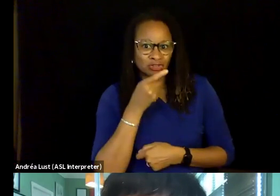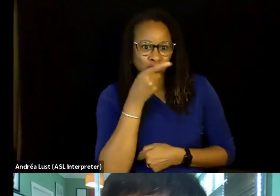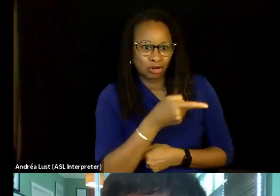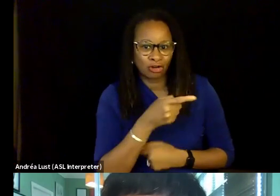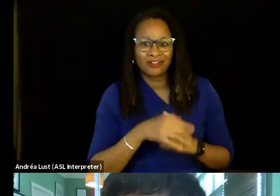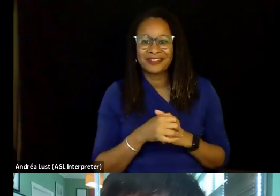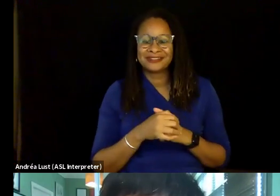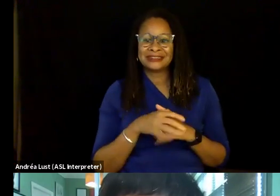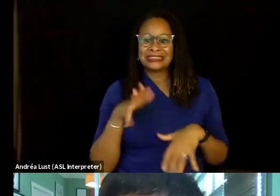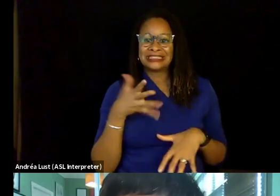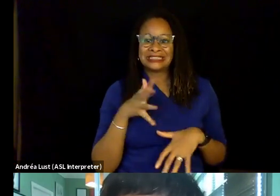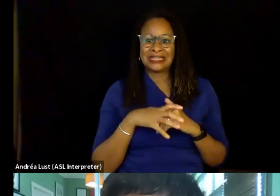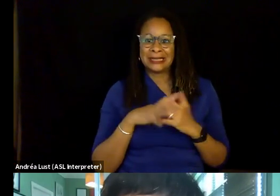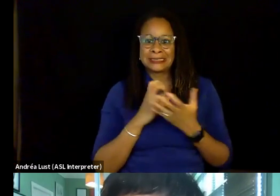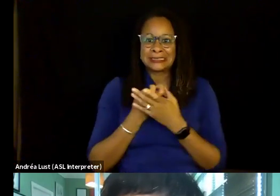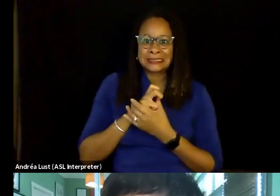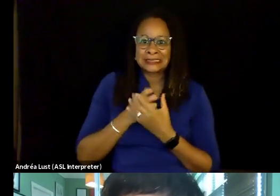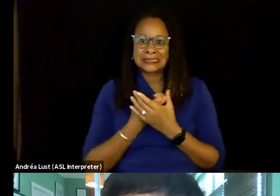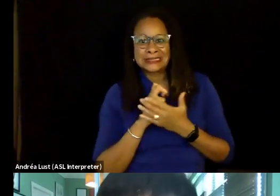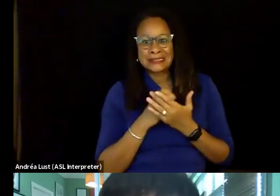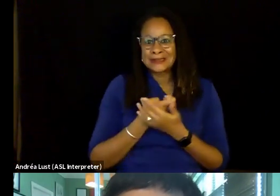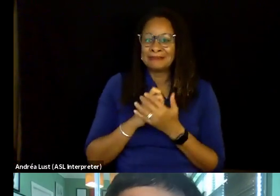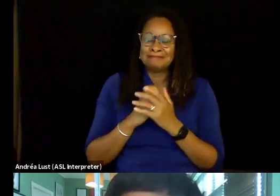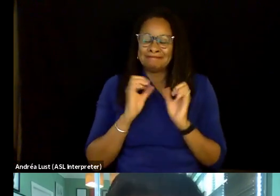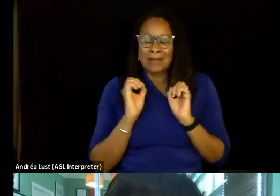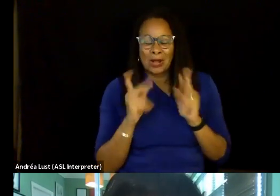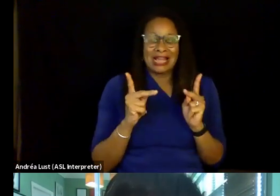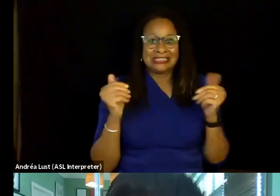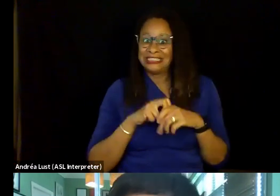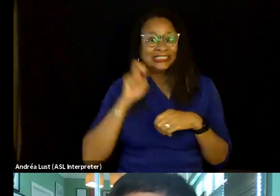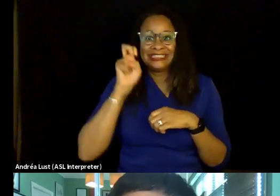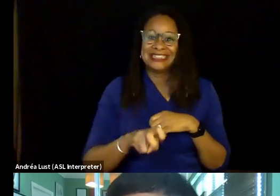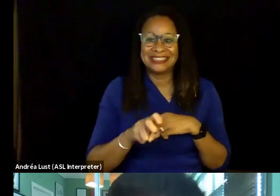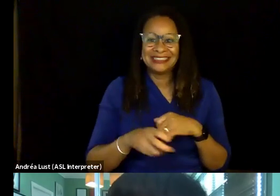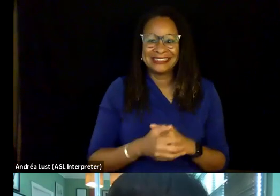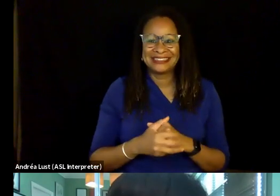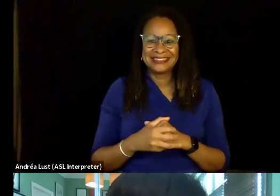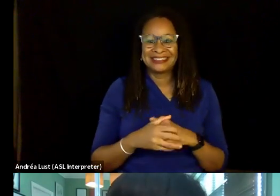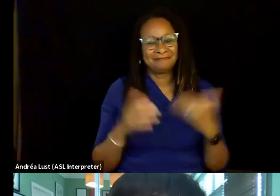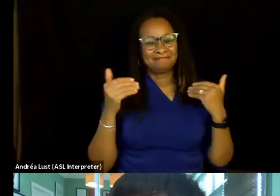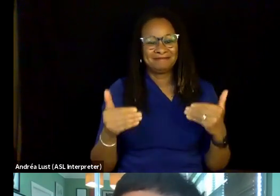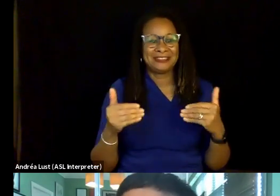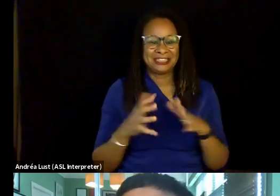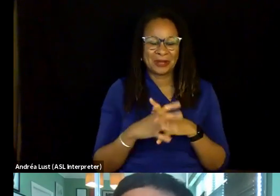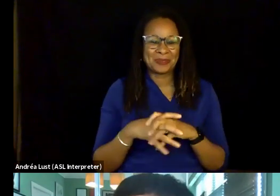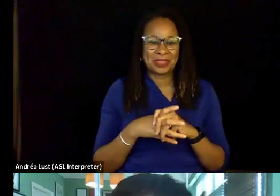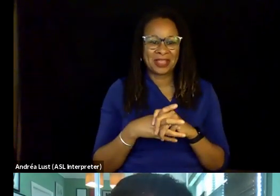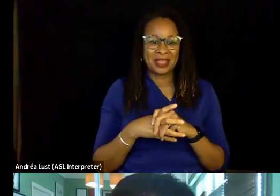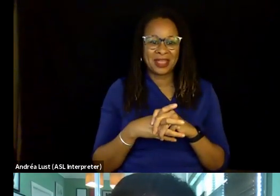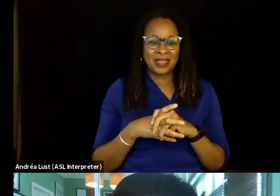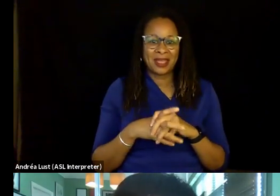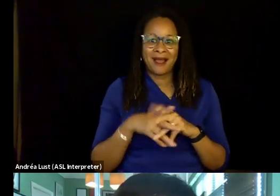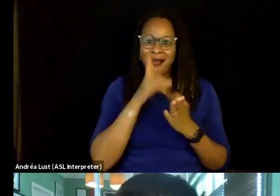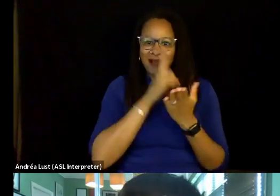I watched her kind of wriggle a little bit. Then she finally just said, okay. And then she jumped in and she was honest, right? So